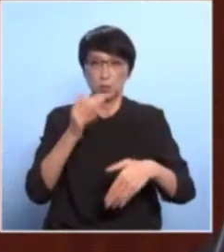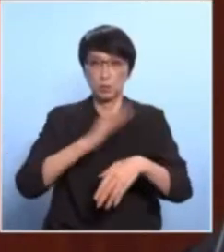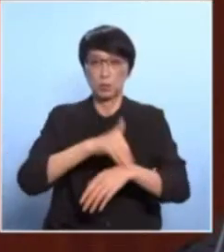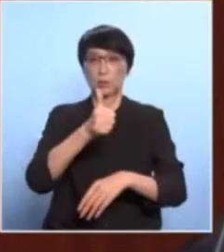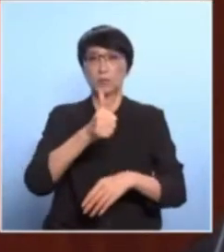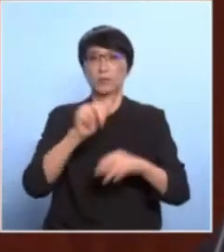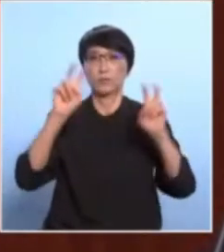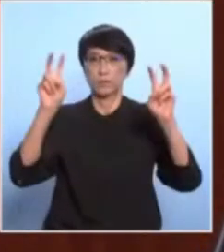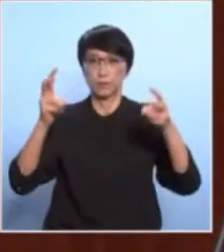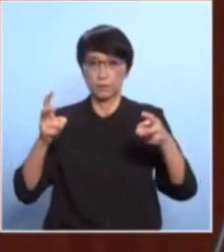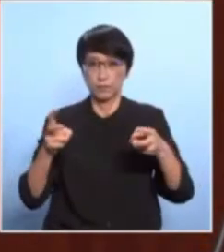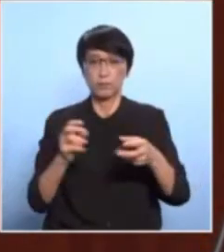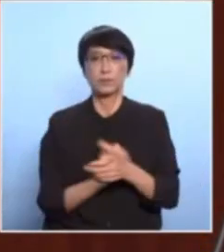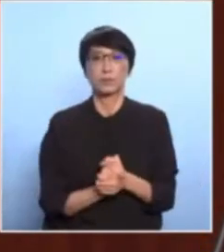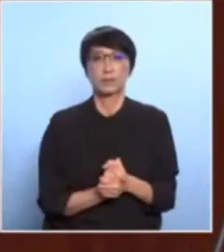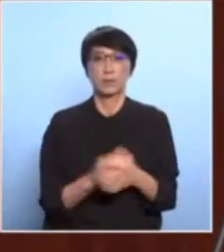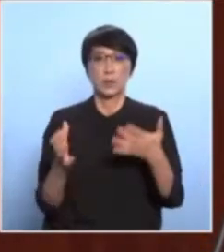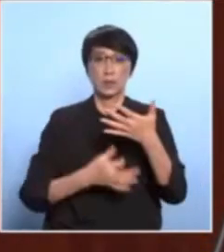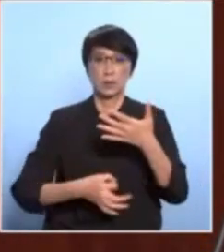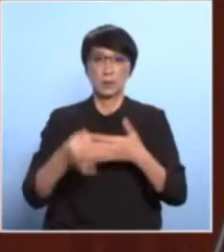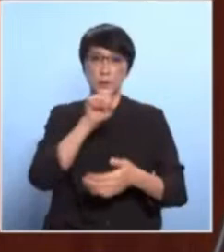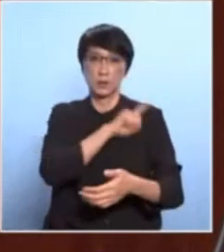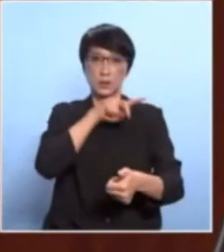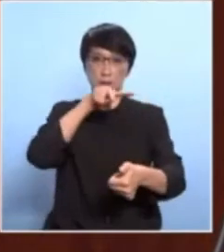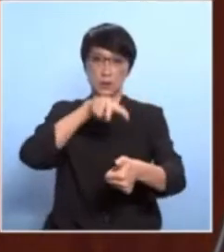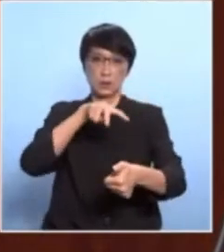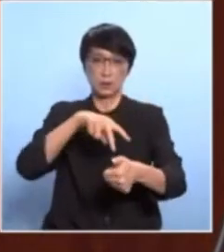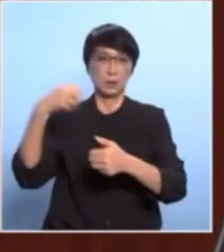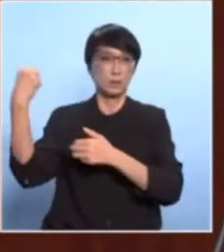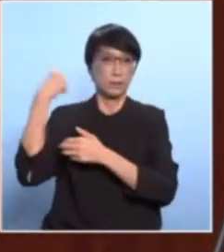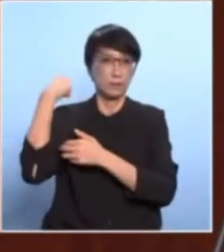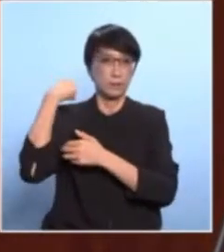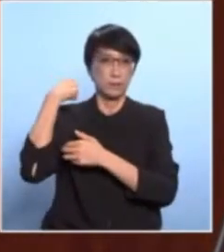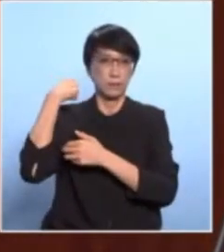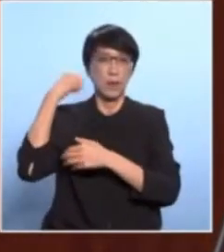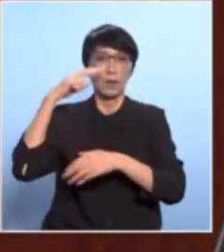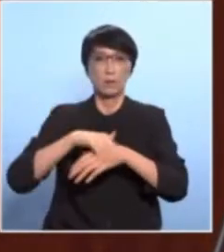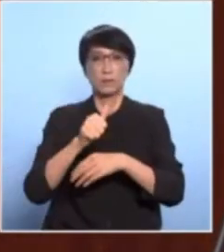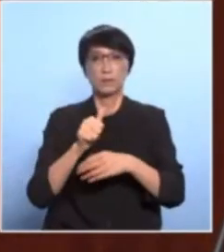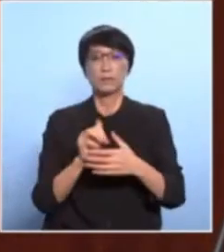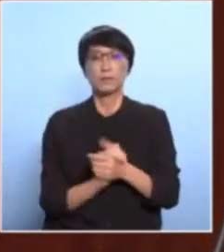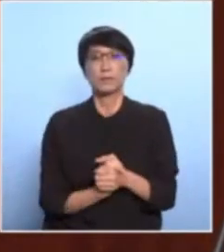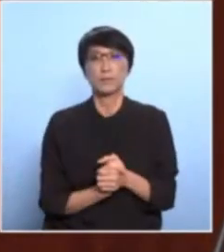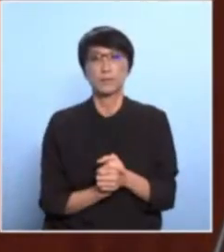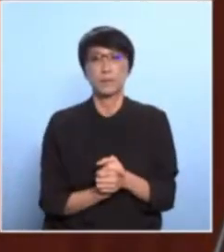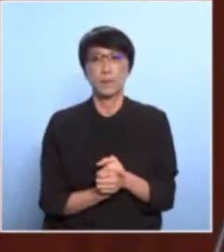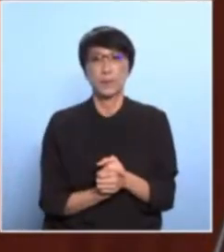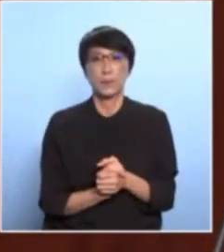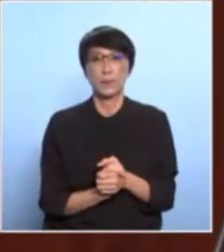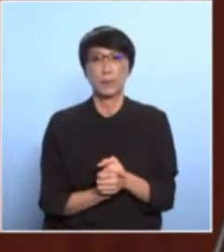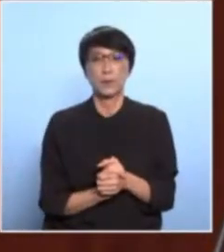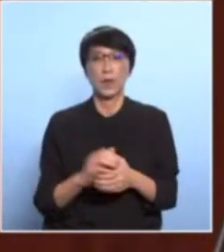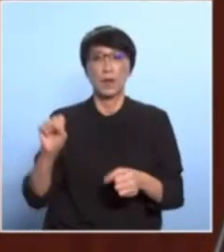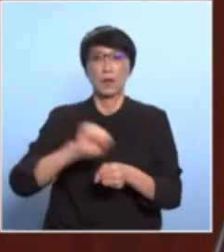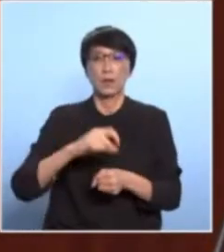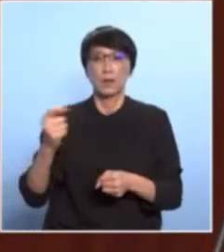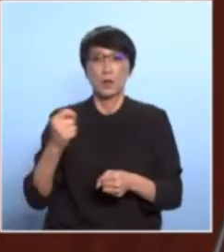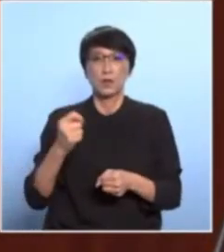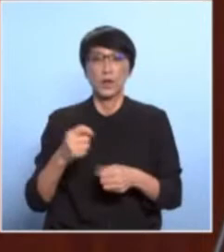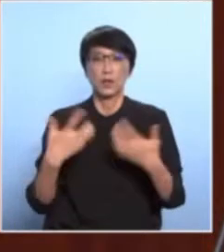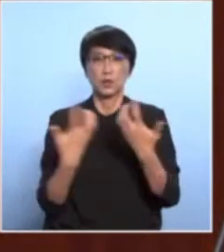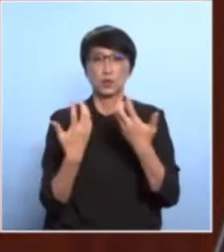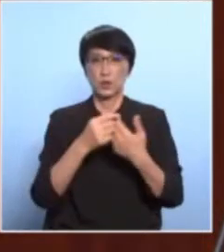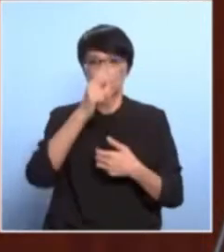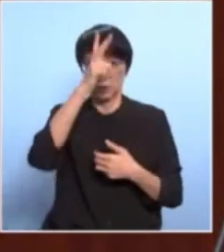with social and economic benefits. Enhance governance capability and governance efficacy.